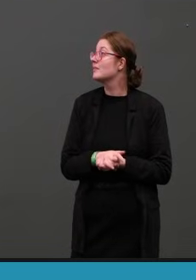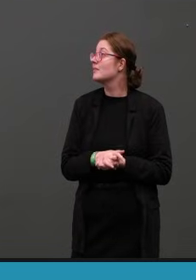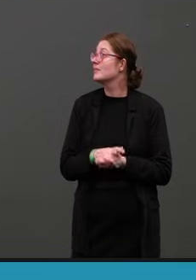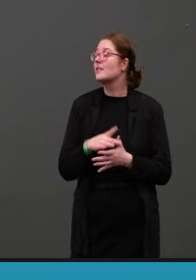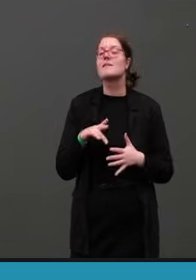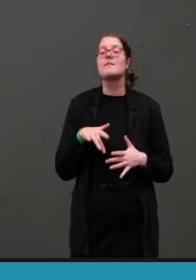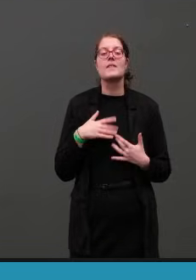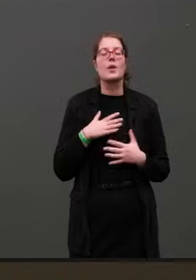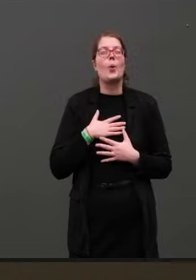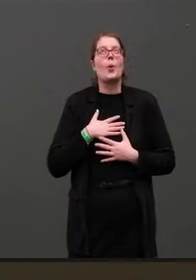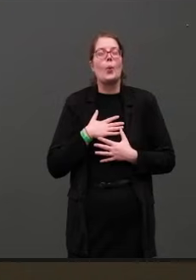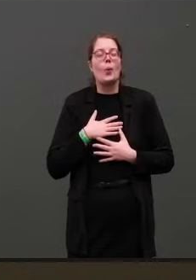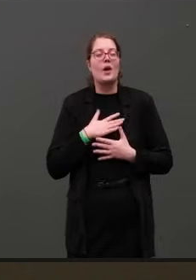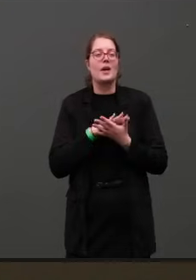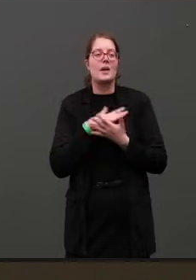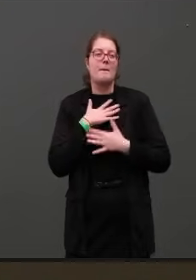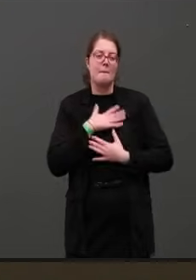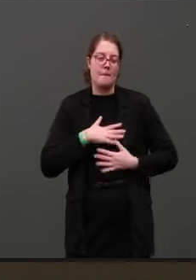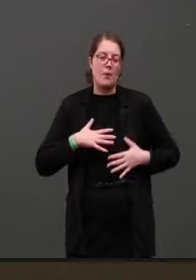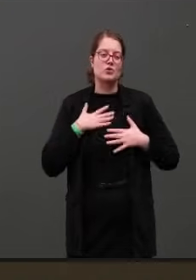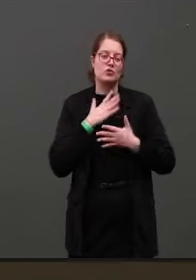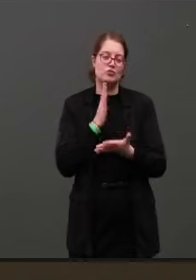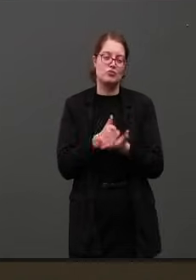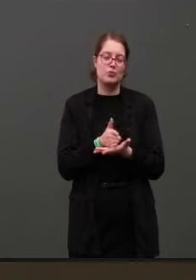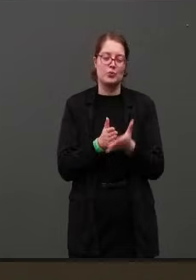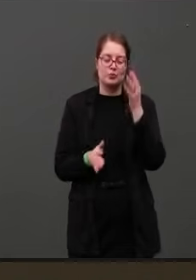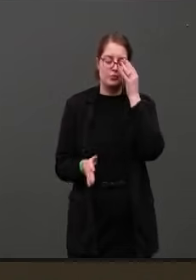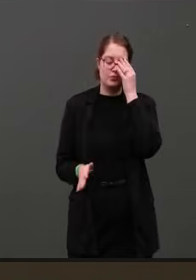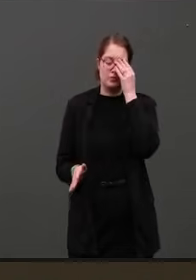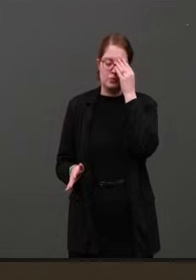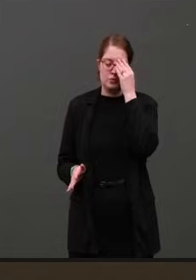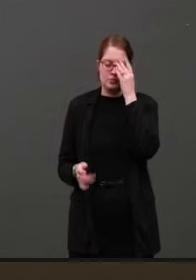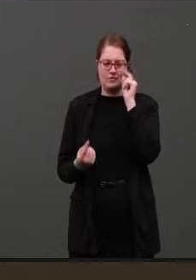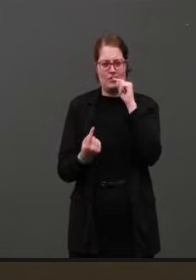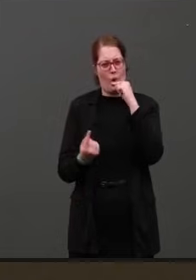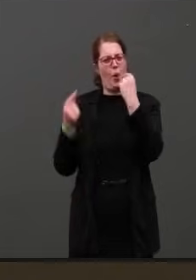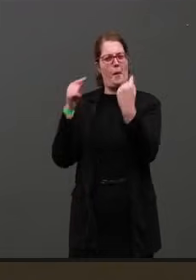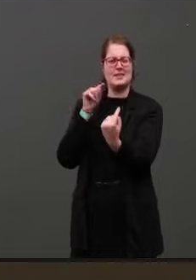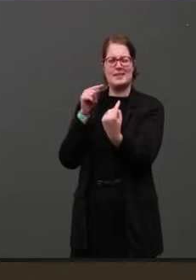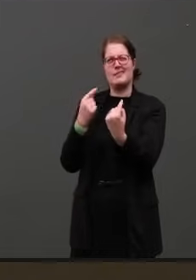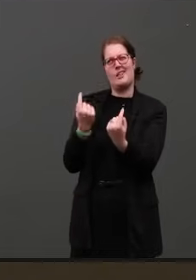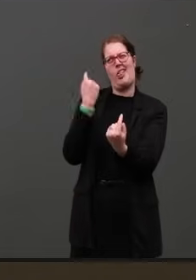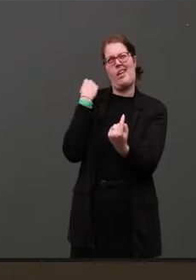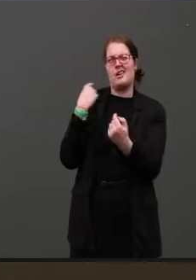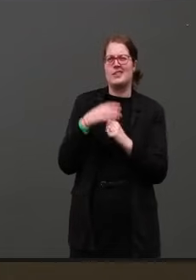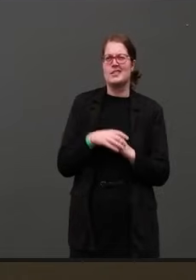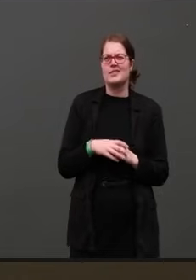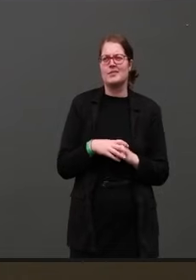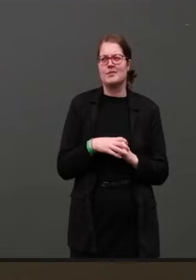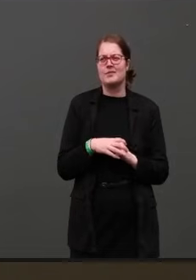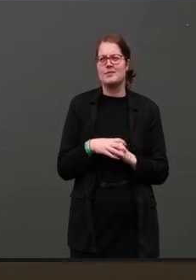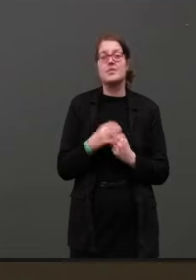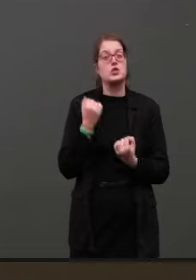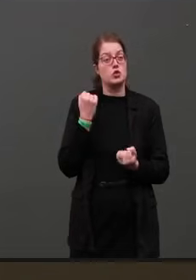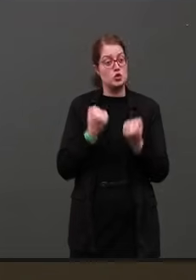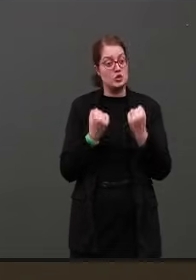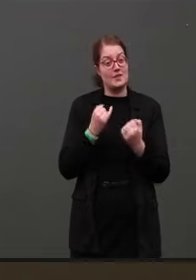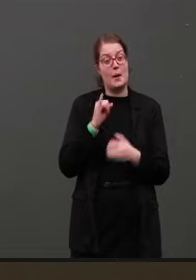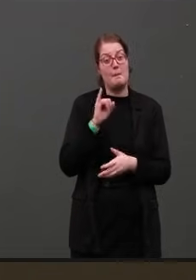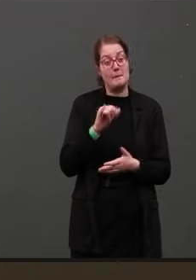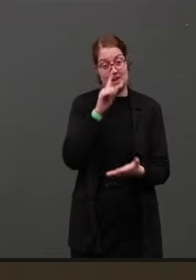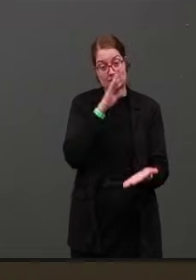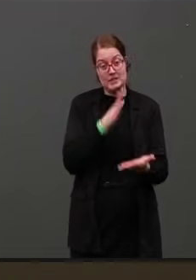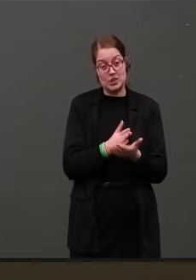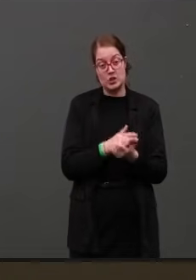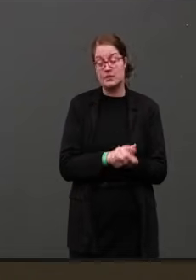true. And in a way, this is the flip side of the previous point. Yes, you have to justify those bad decisions. And good